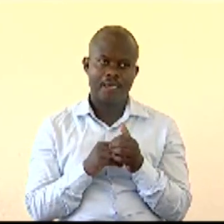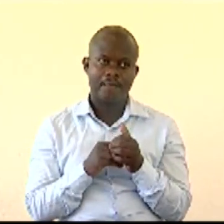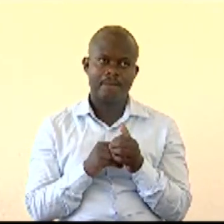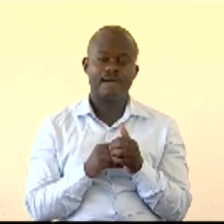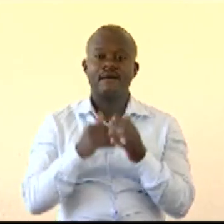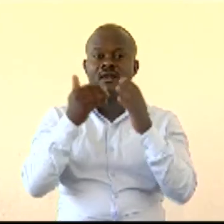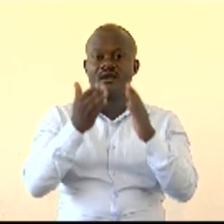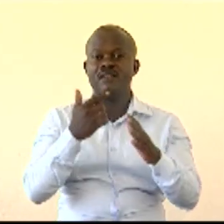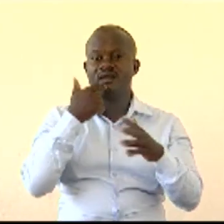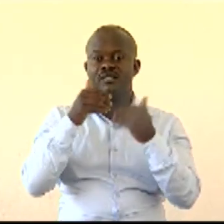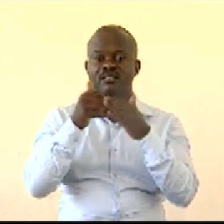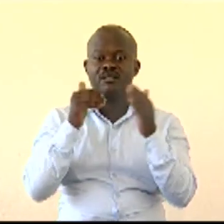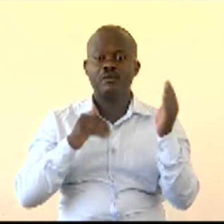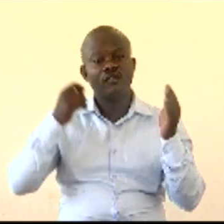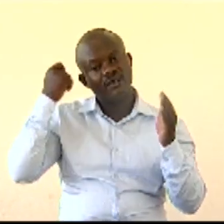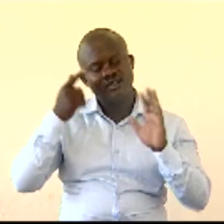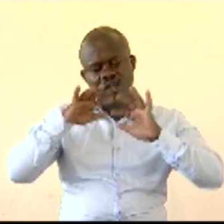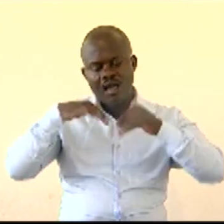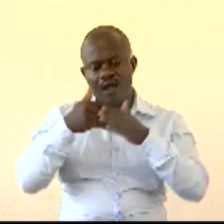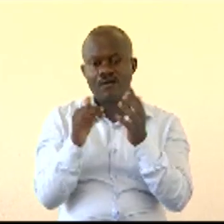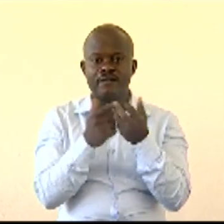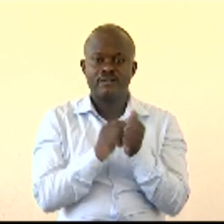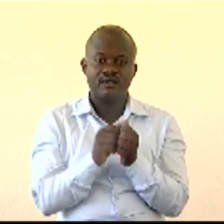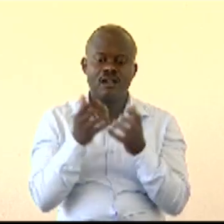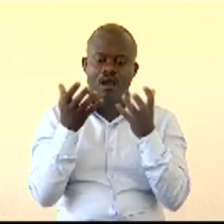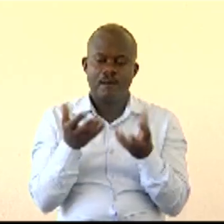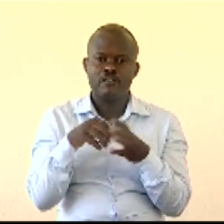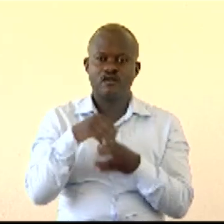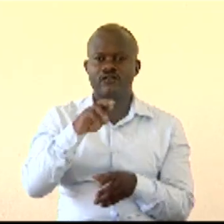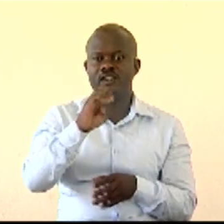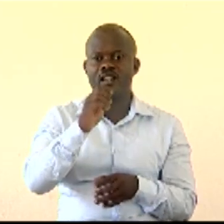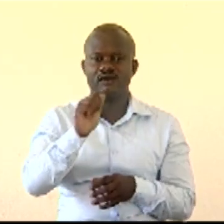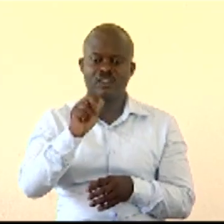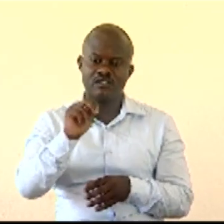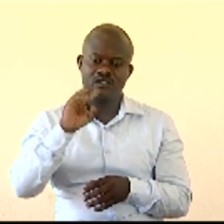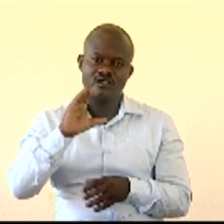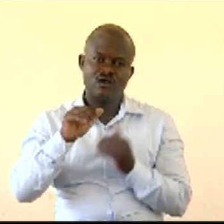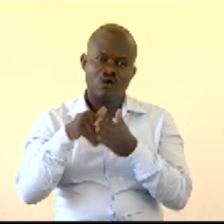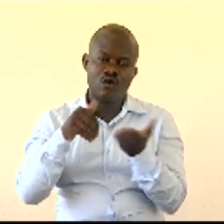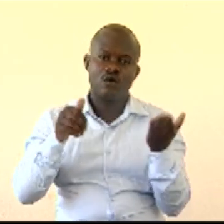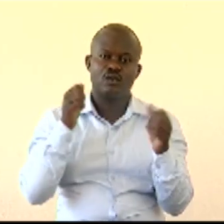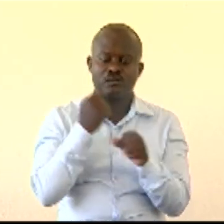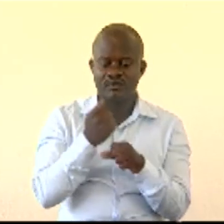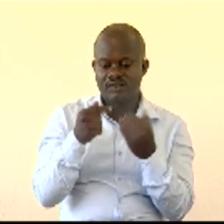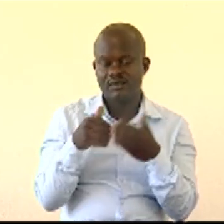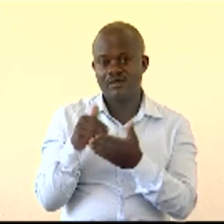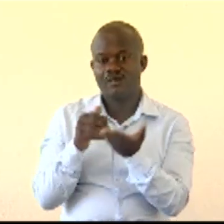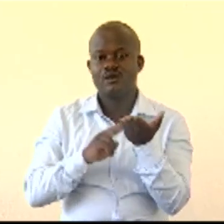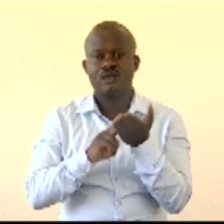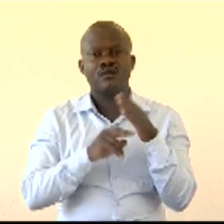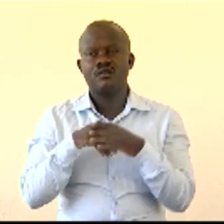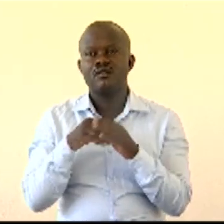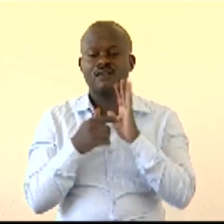here it is said, before understanding how to calculate the amounts of reactants required or the products produced or formed in